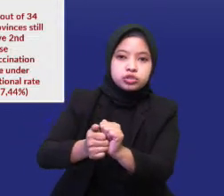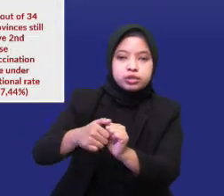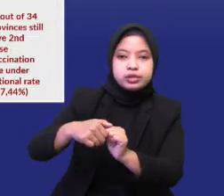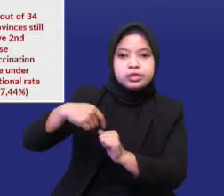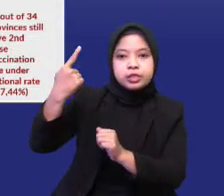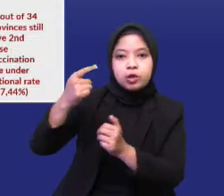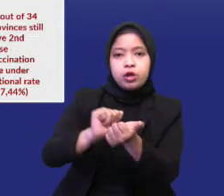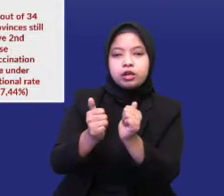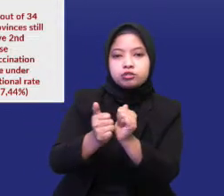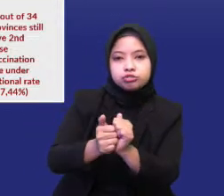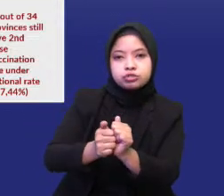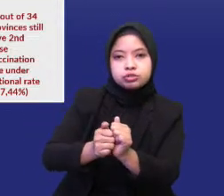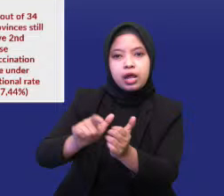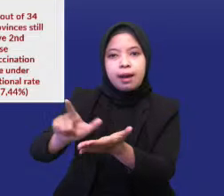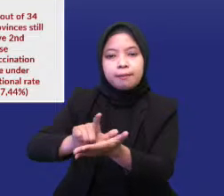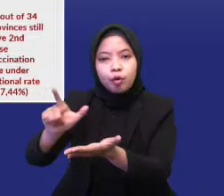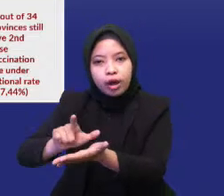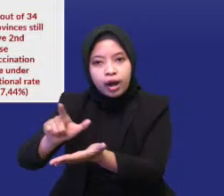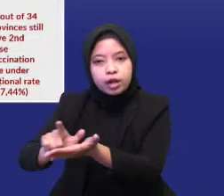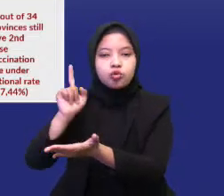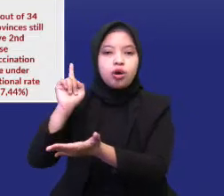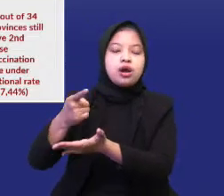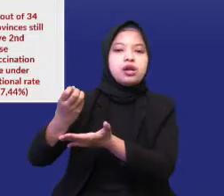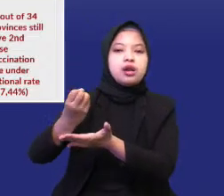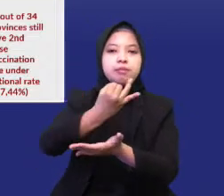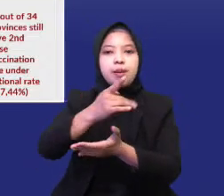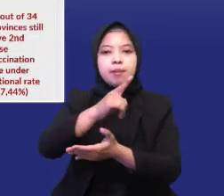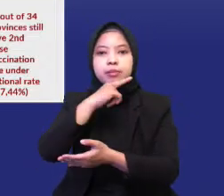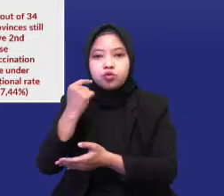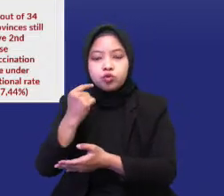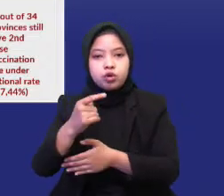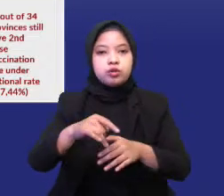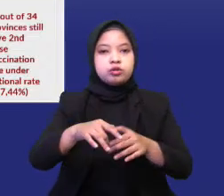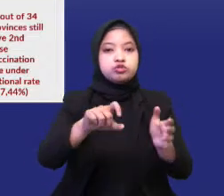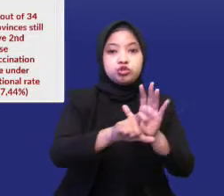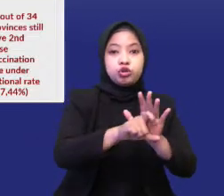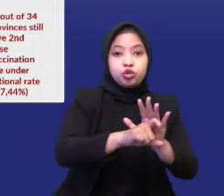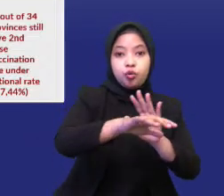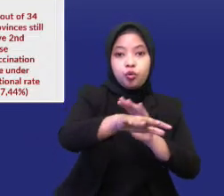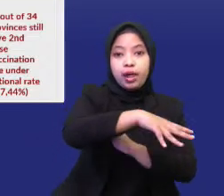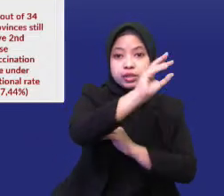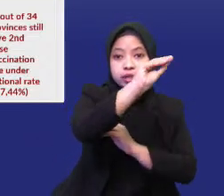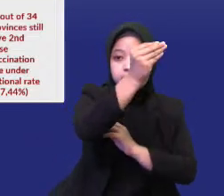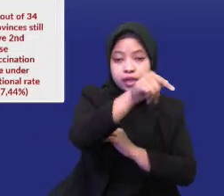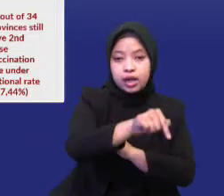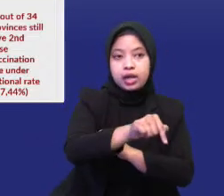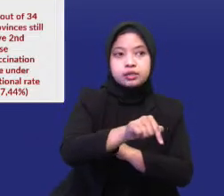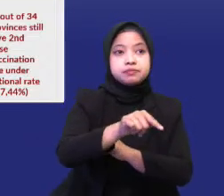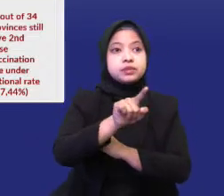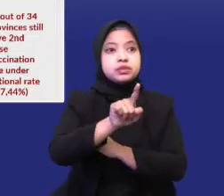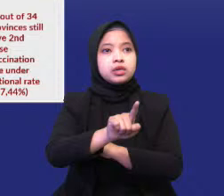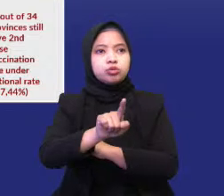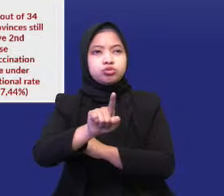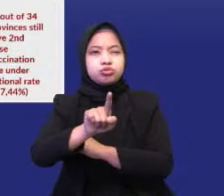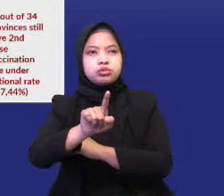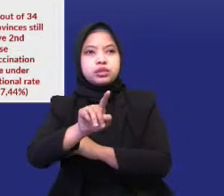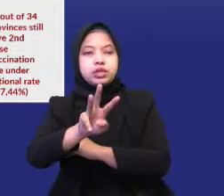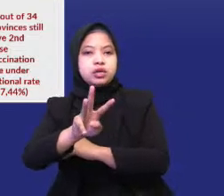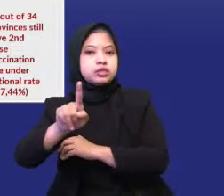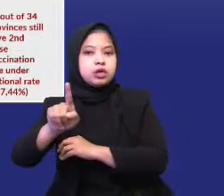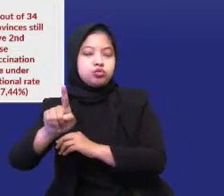positive cases over the last 7 days, and namely DKI Jakarta, which is 3,895